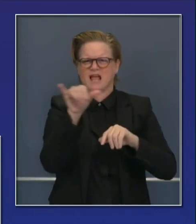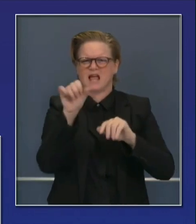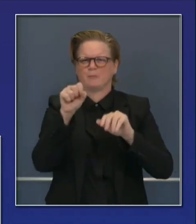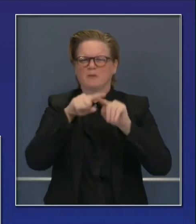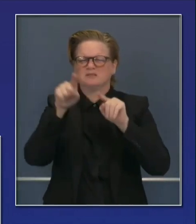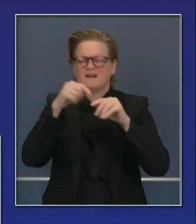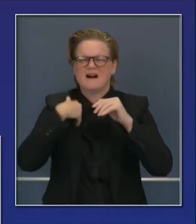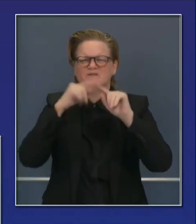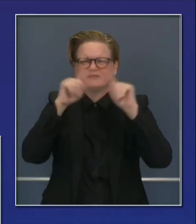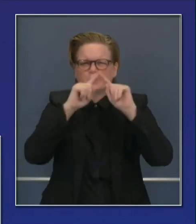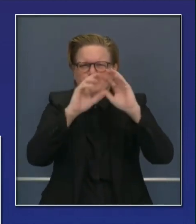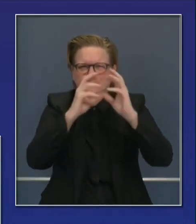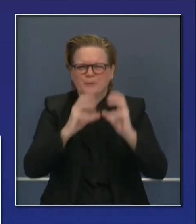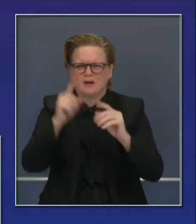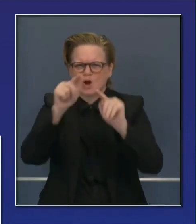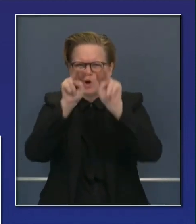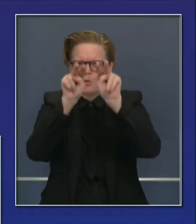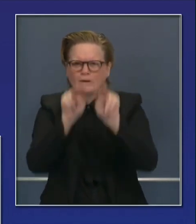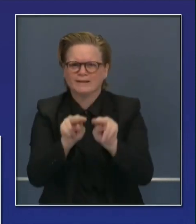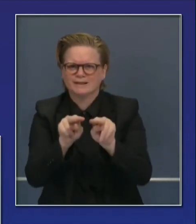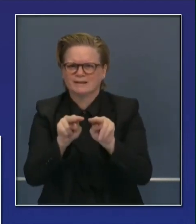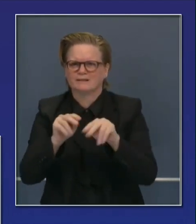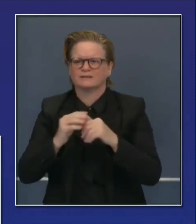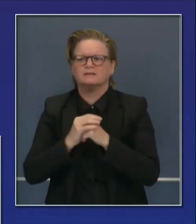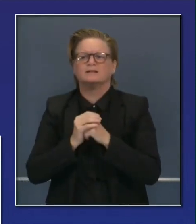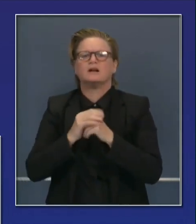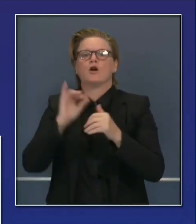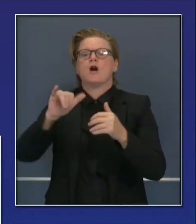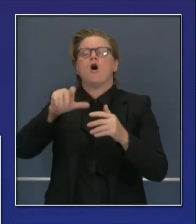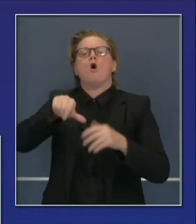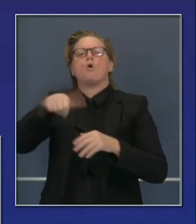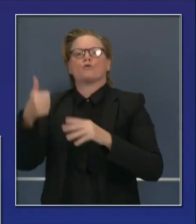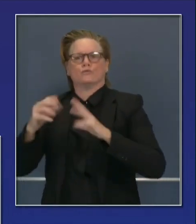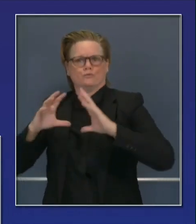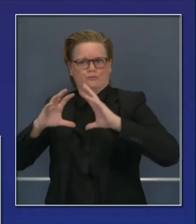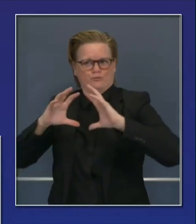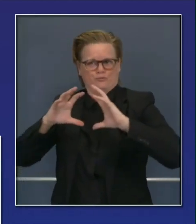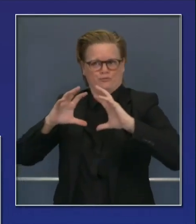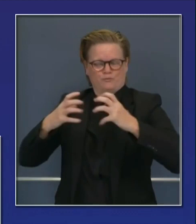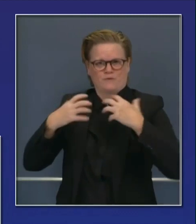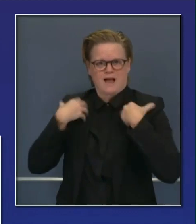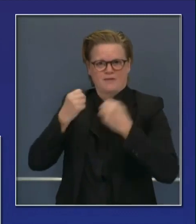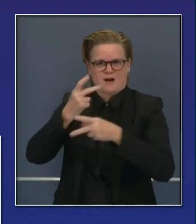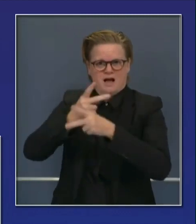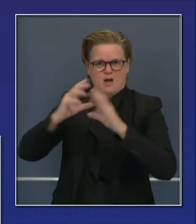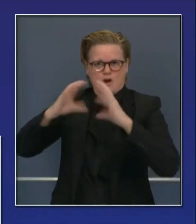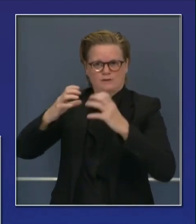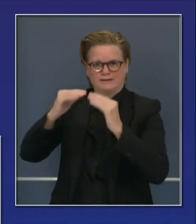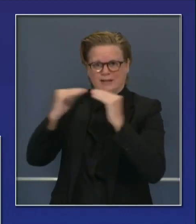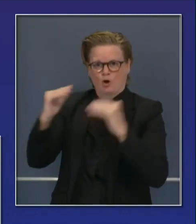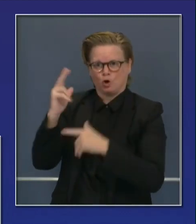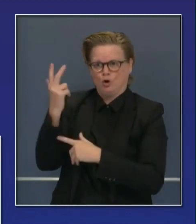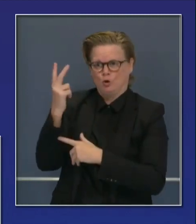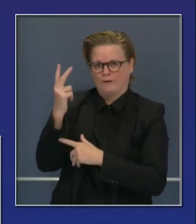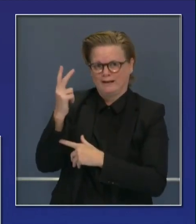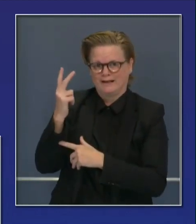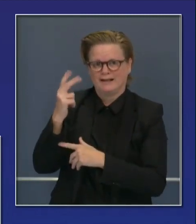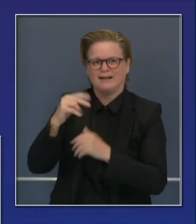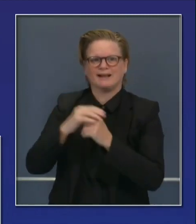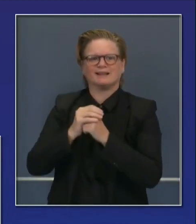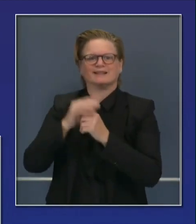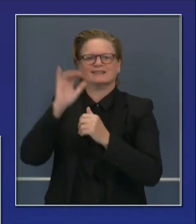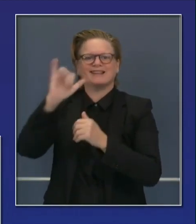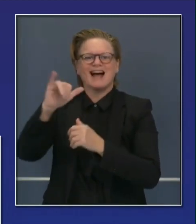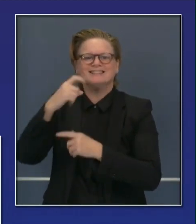covid19.ca.gov. Tier 3 are other healthcare settings, specialty clinics, lab workers, dental, oral health clinics,